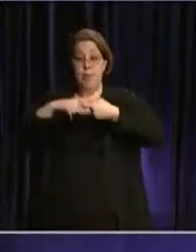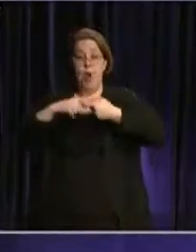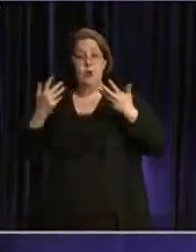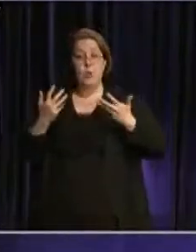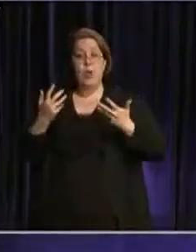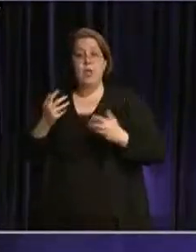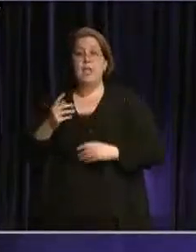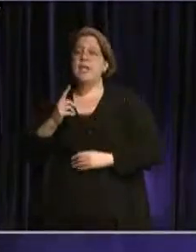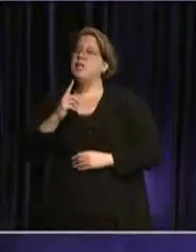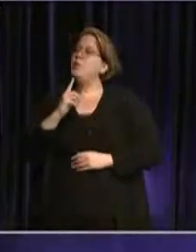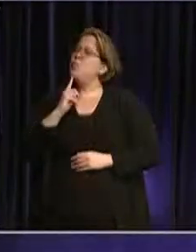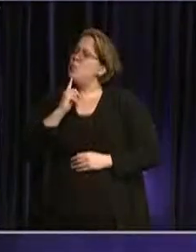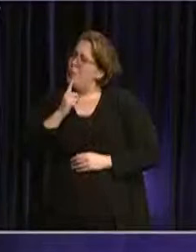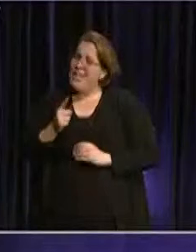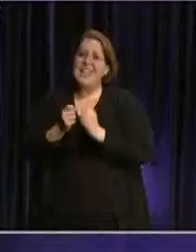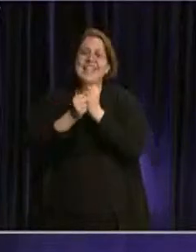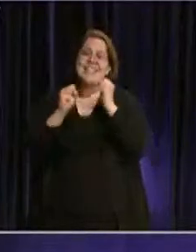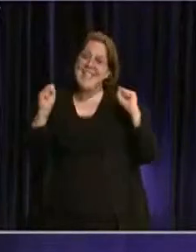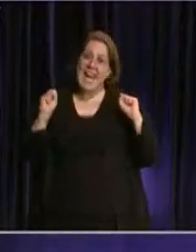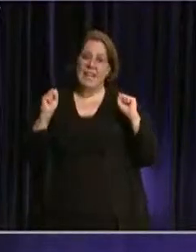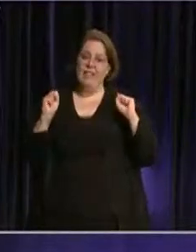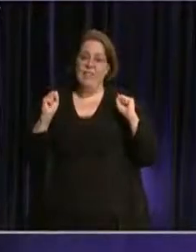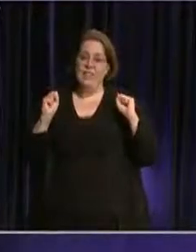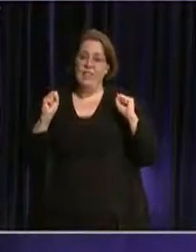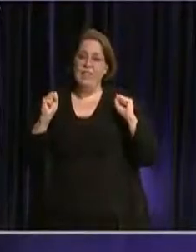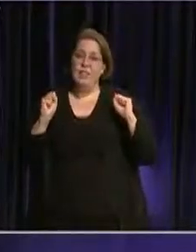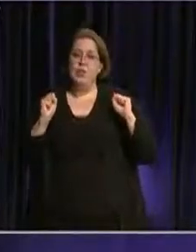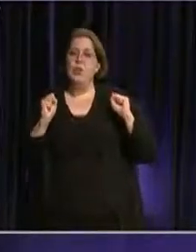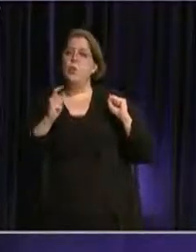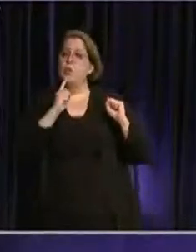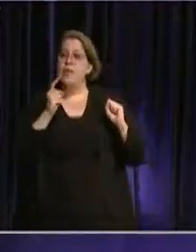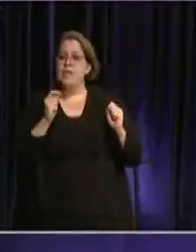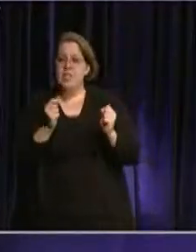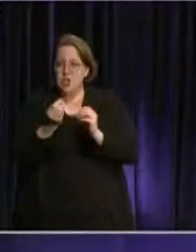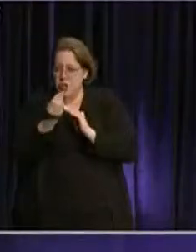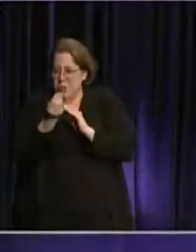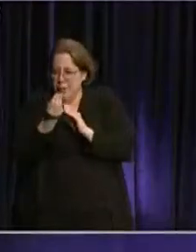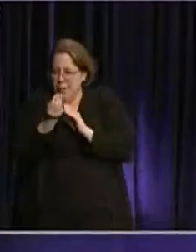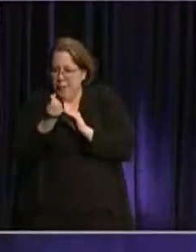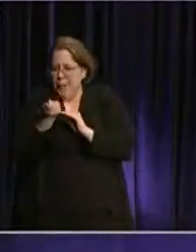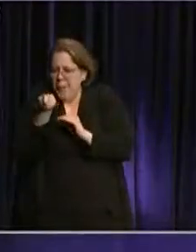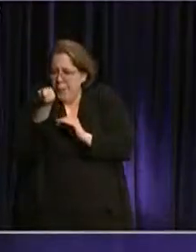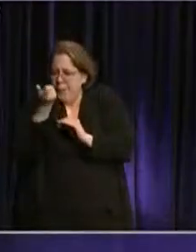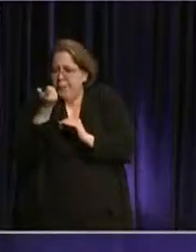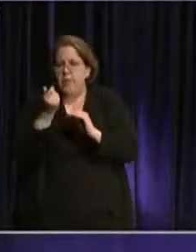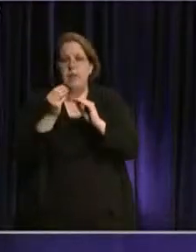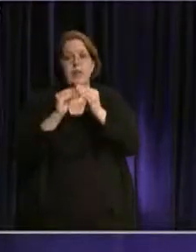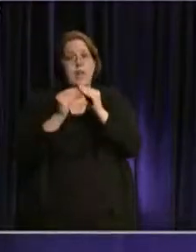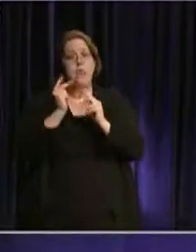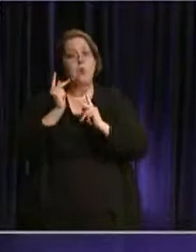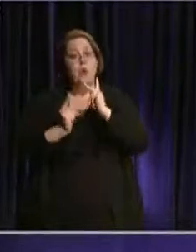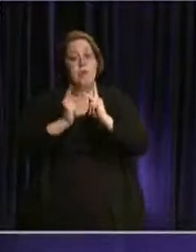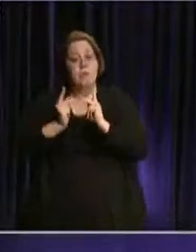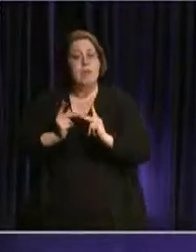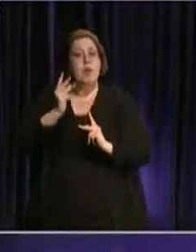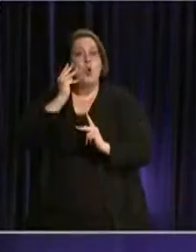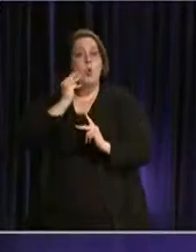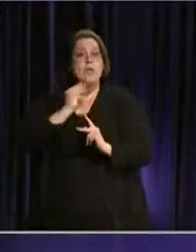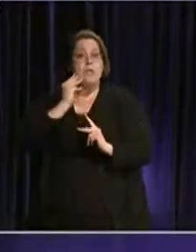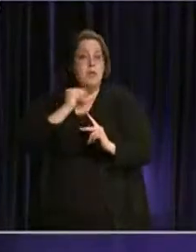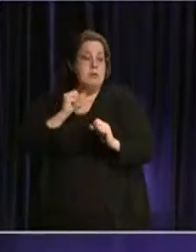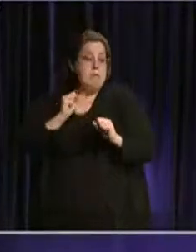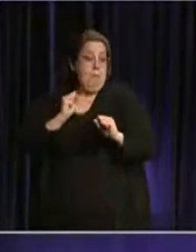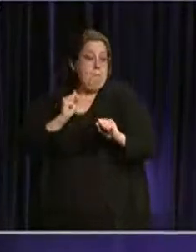it's incredibly safe. There are a very few number of people who had a